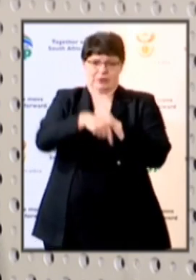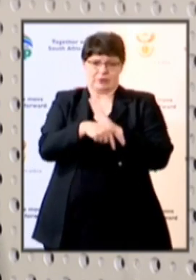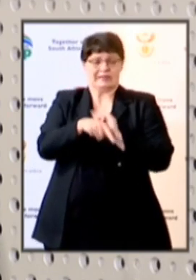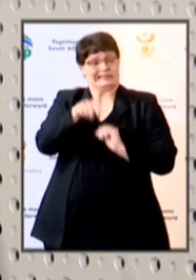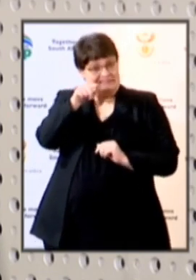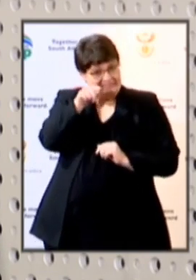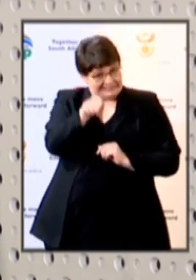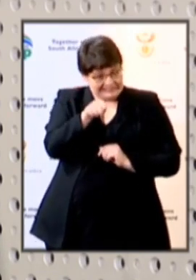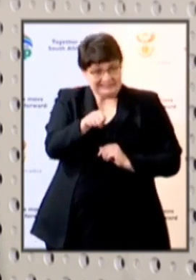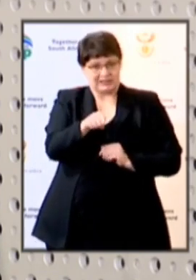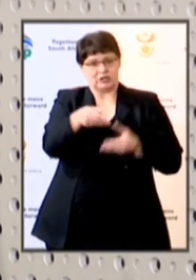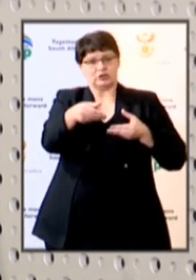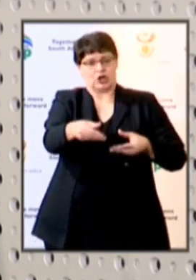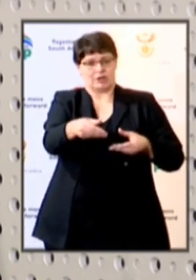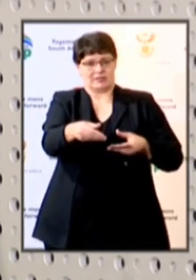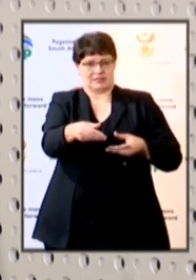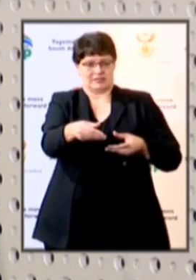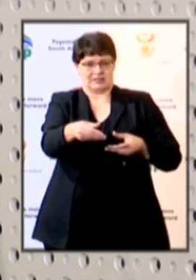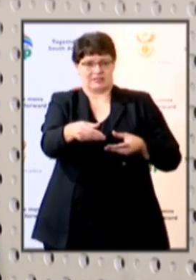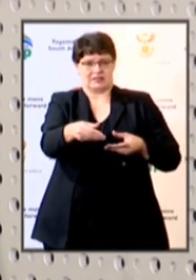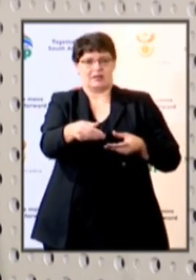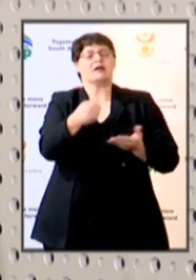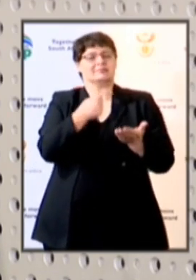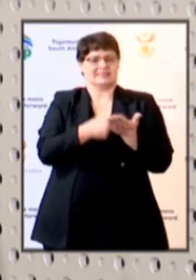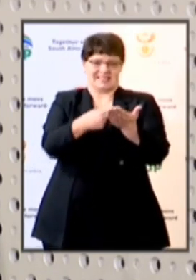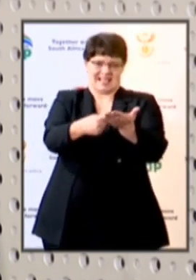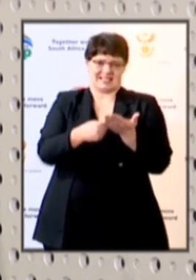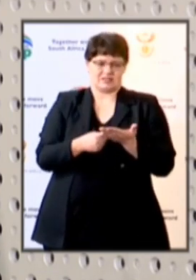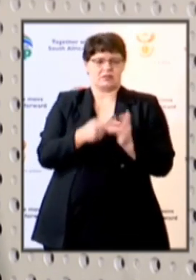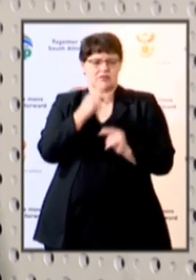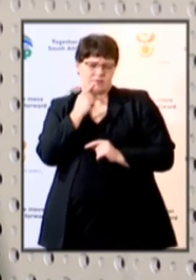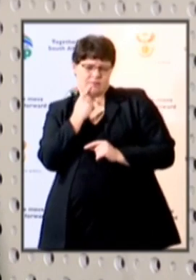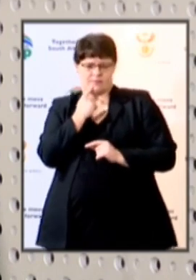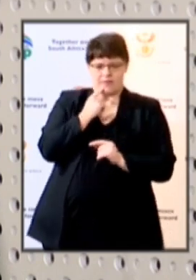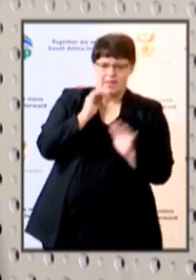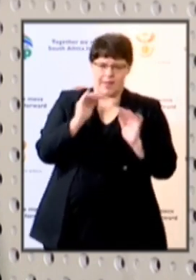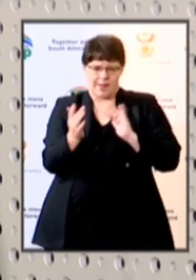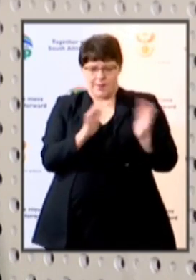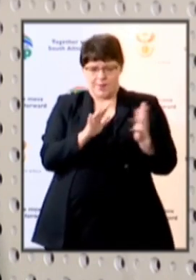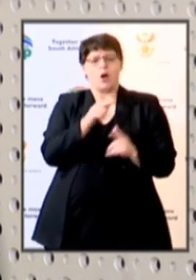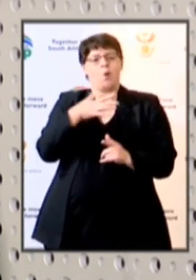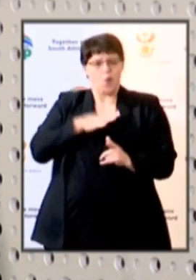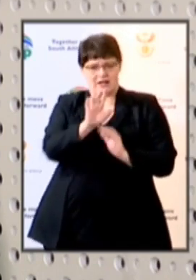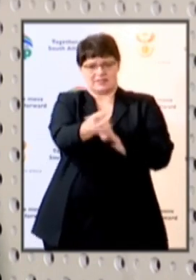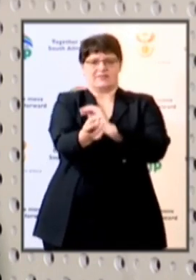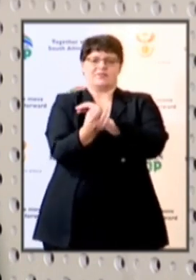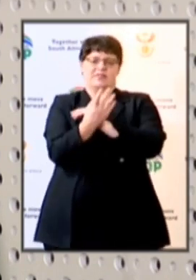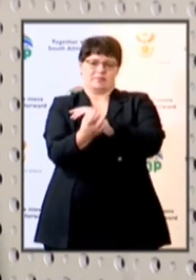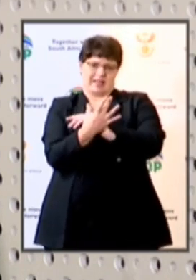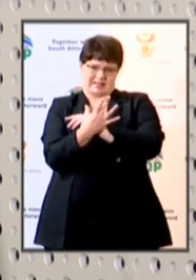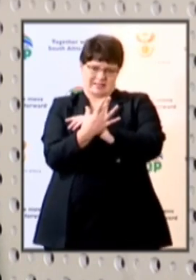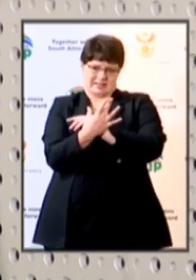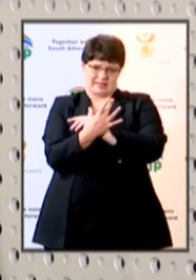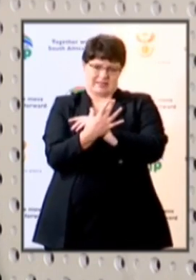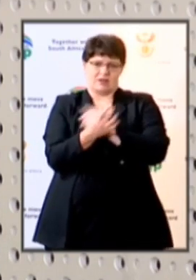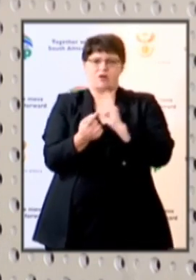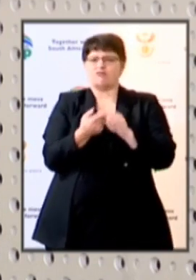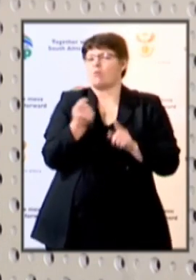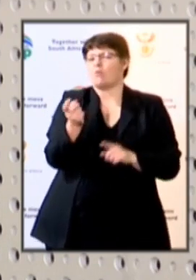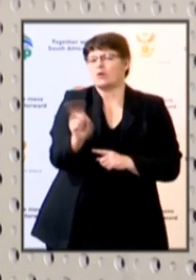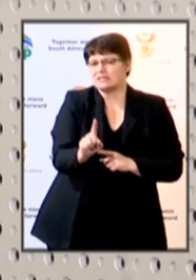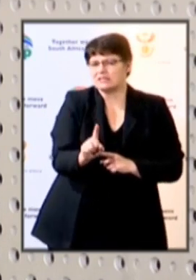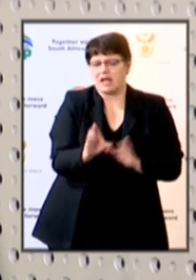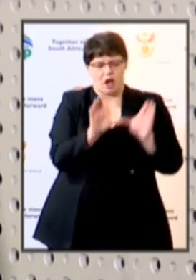basis of discussions, reflection. There will be feedback that we will get, no doubt, from